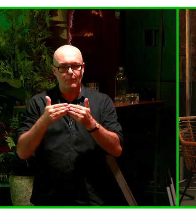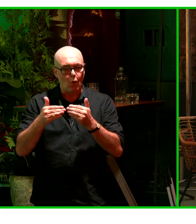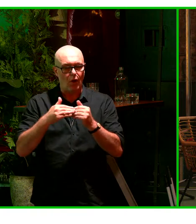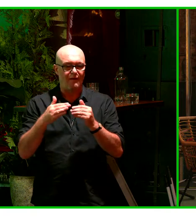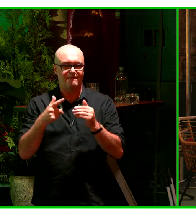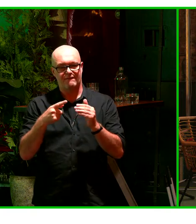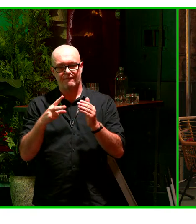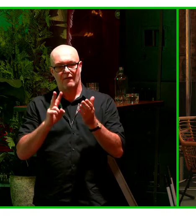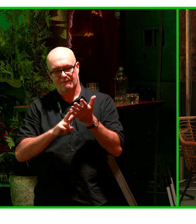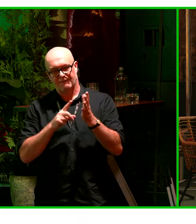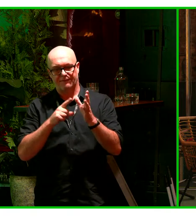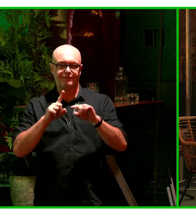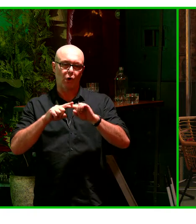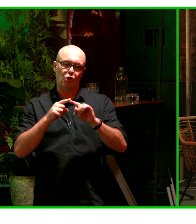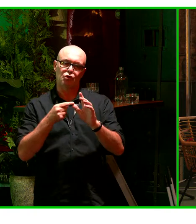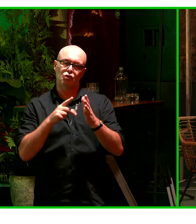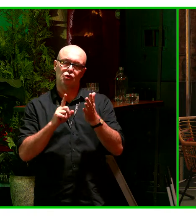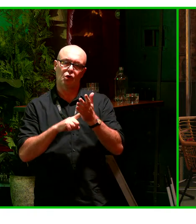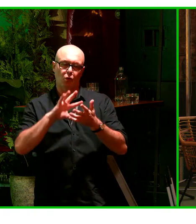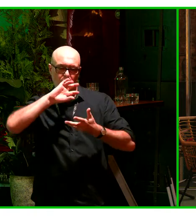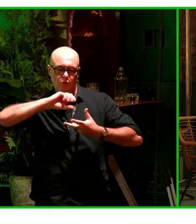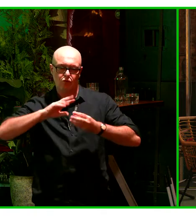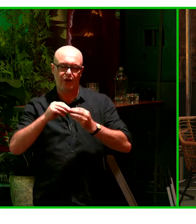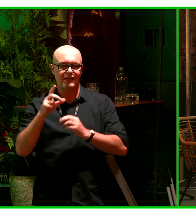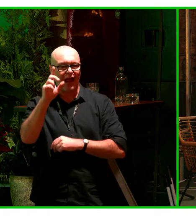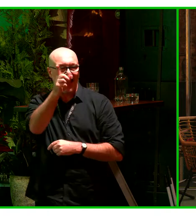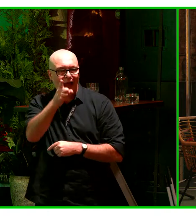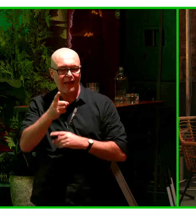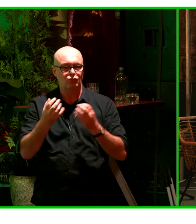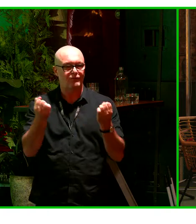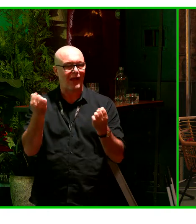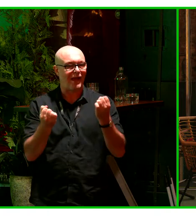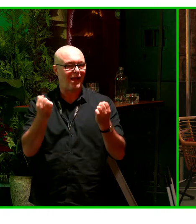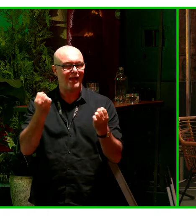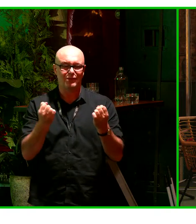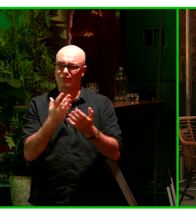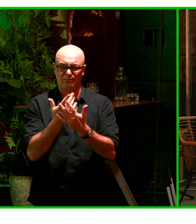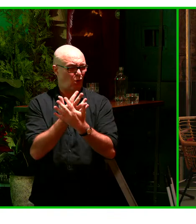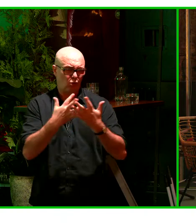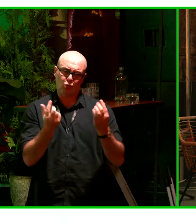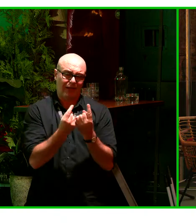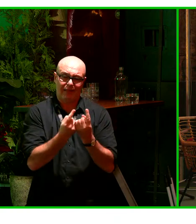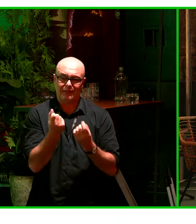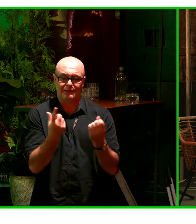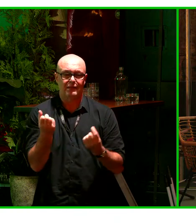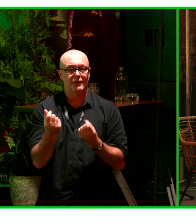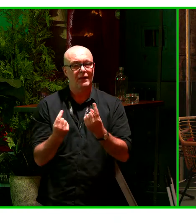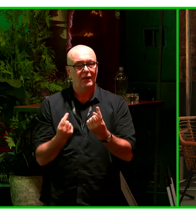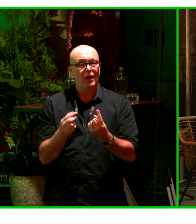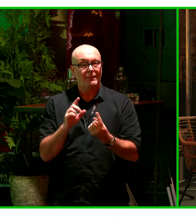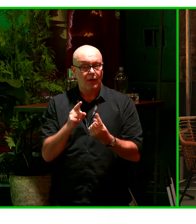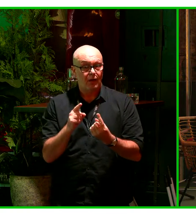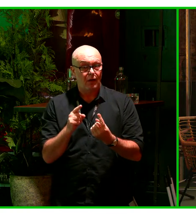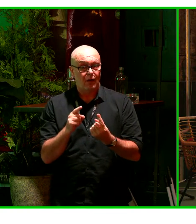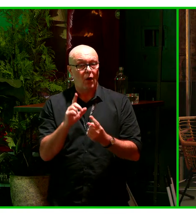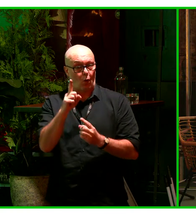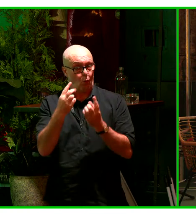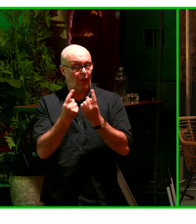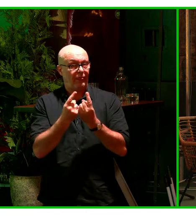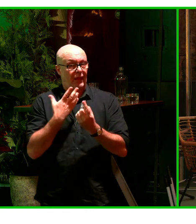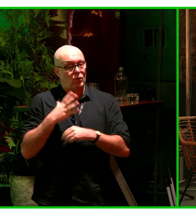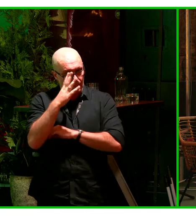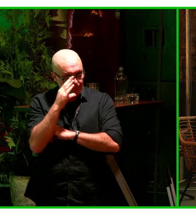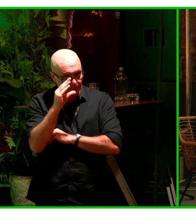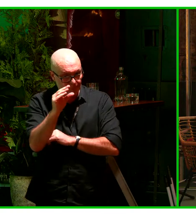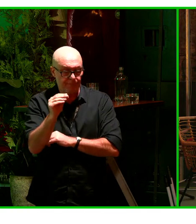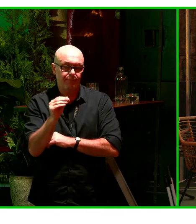Ellesmere Port site. So some fantastic things happening locally. But if I can, I'll just leave you with the point of us collaborating across